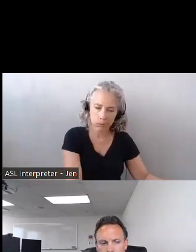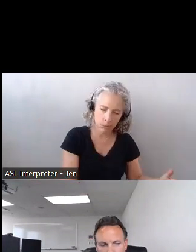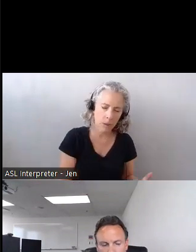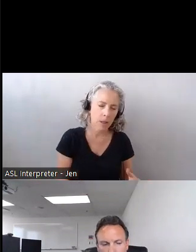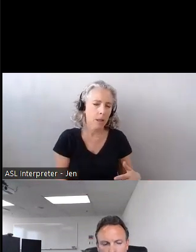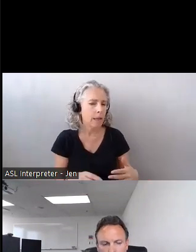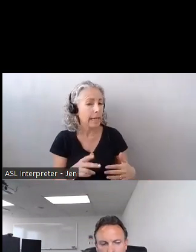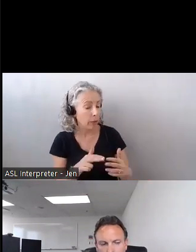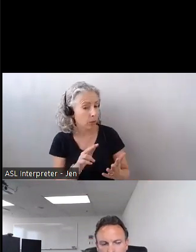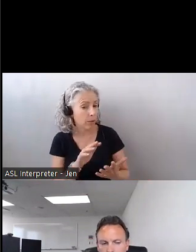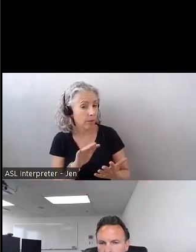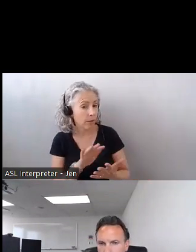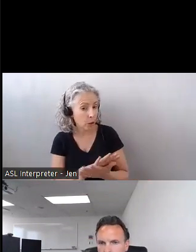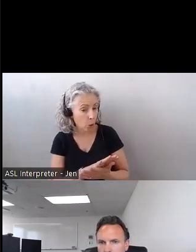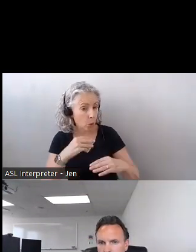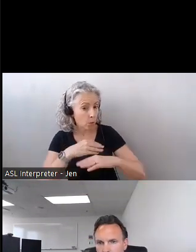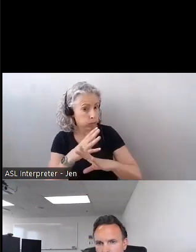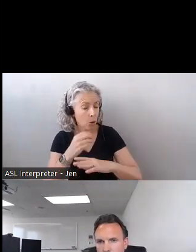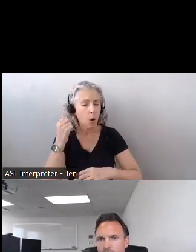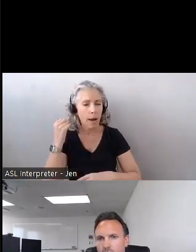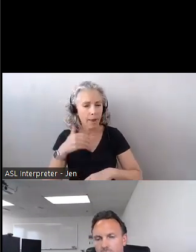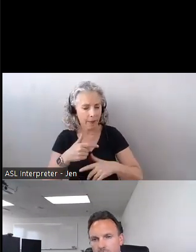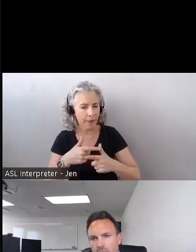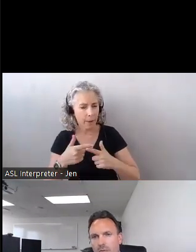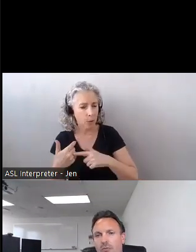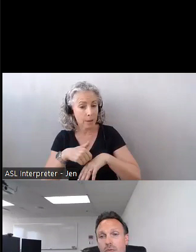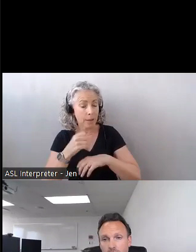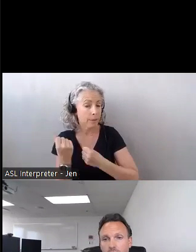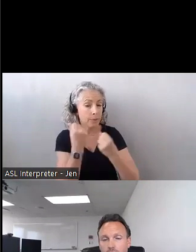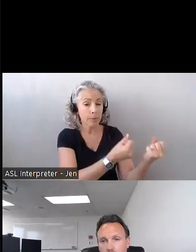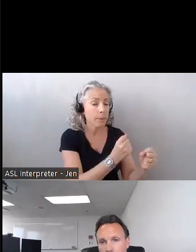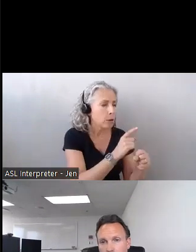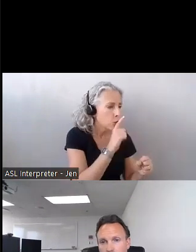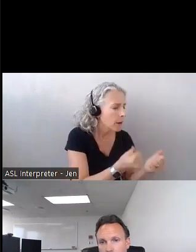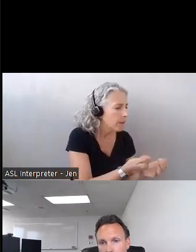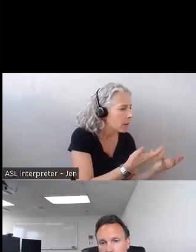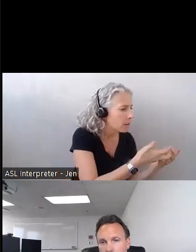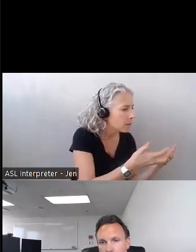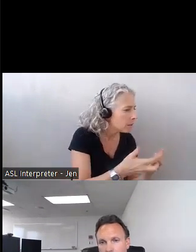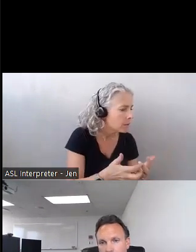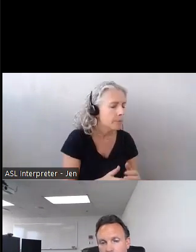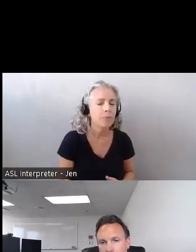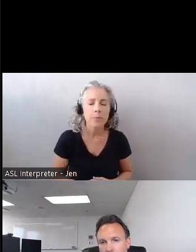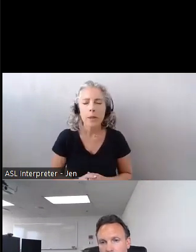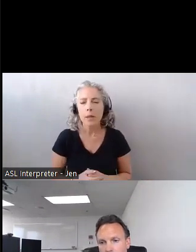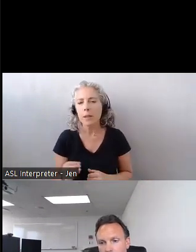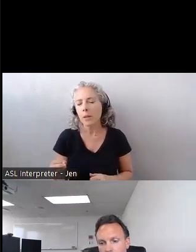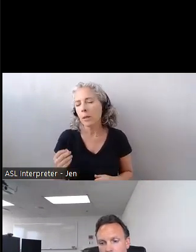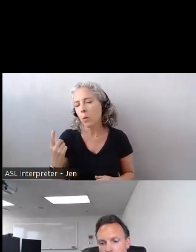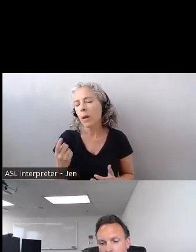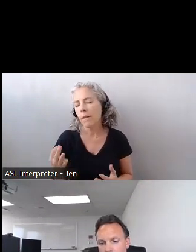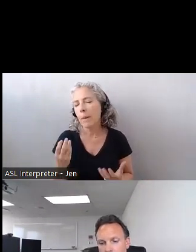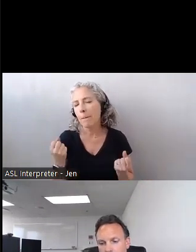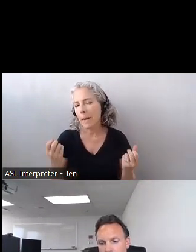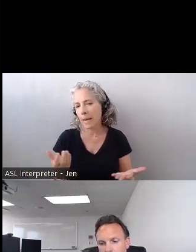team out if necessary and make sure that things are going well. So it is one of the many things